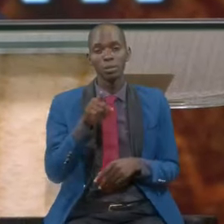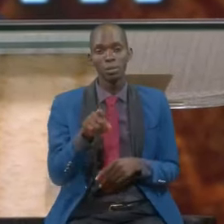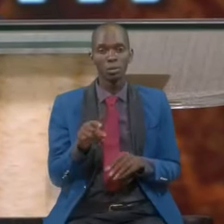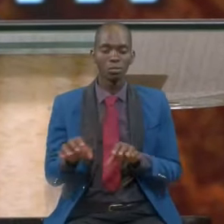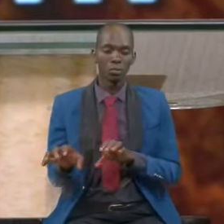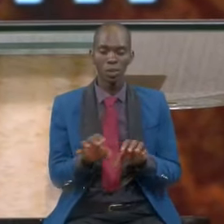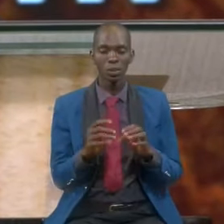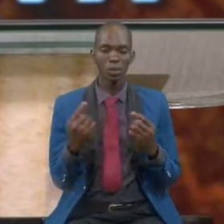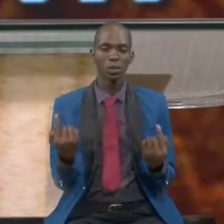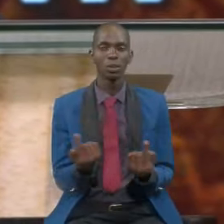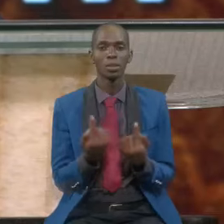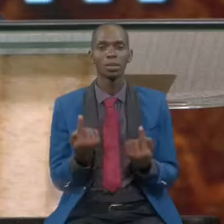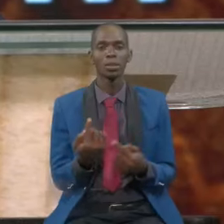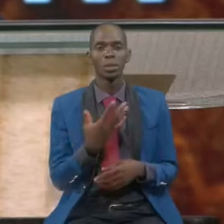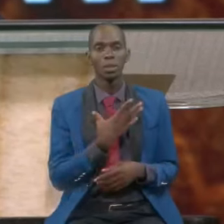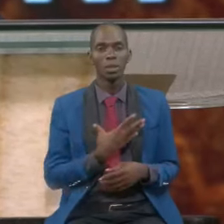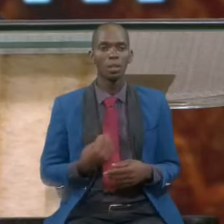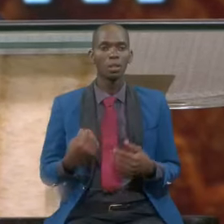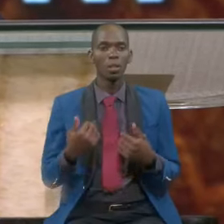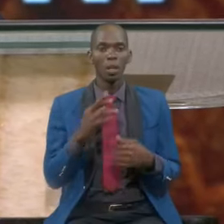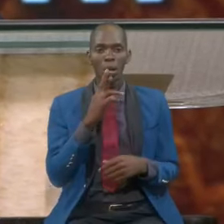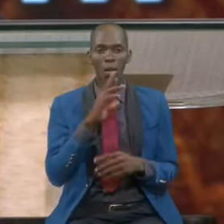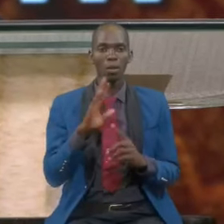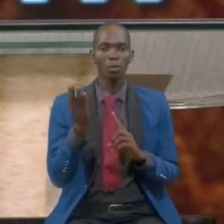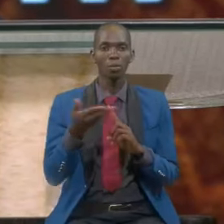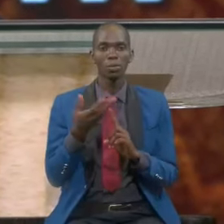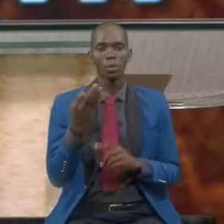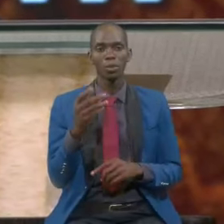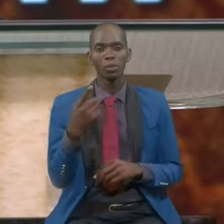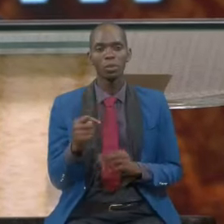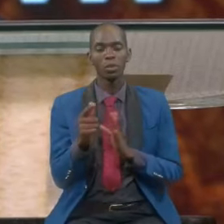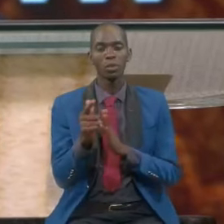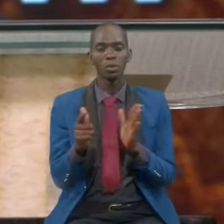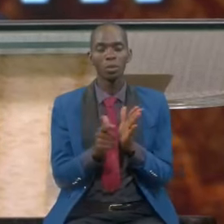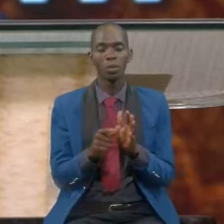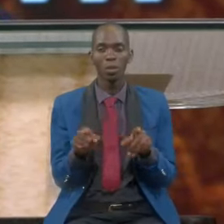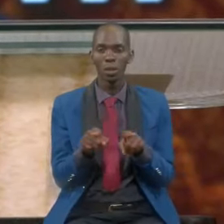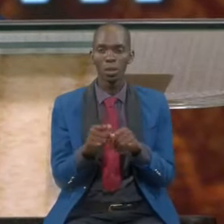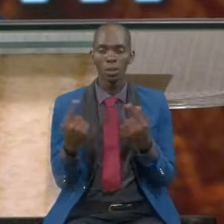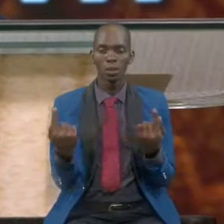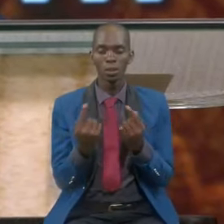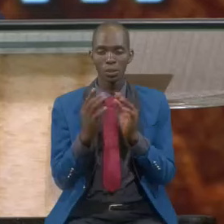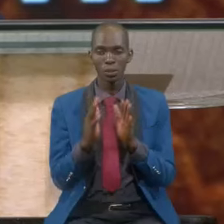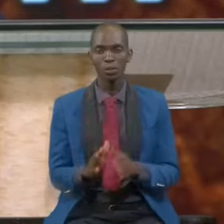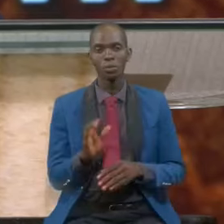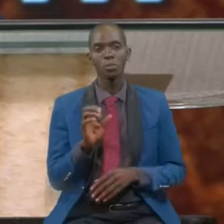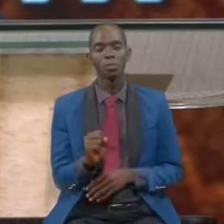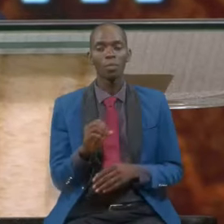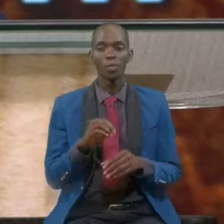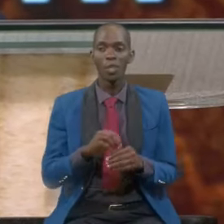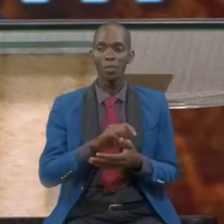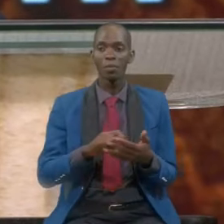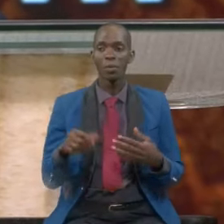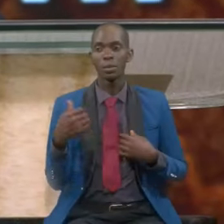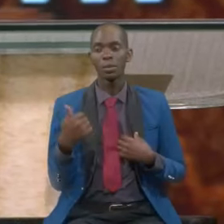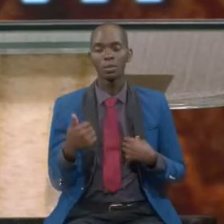sin, and are convinced of the law as transgressors. In verse